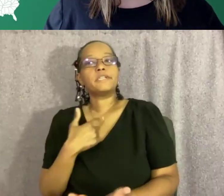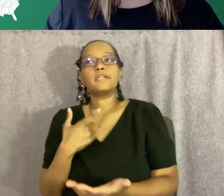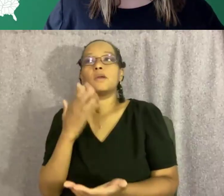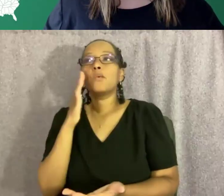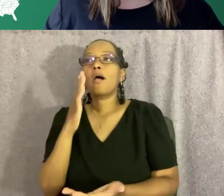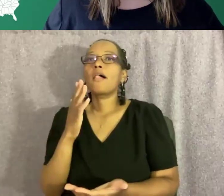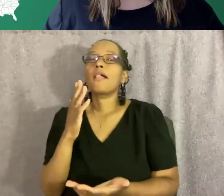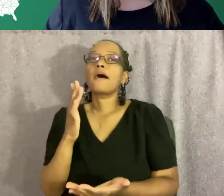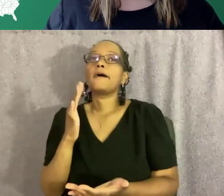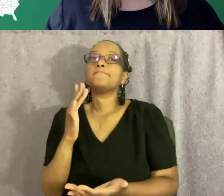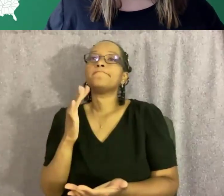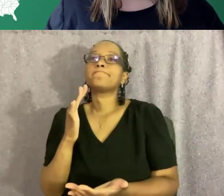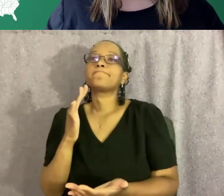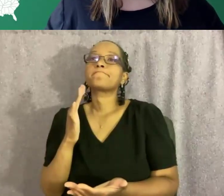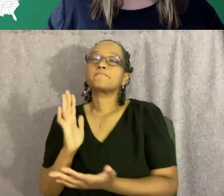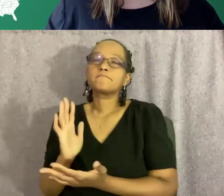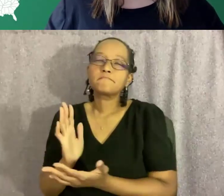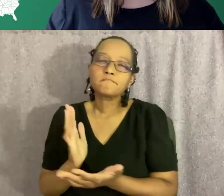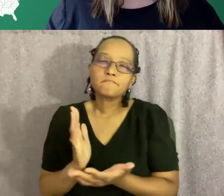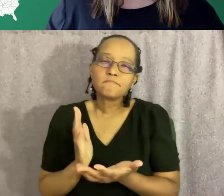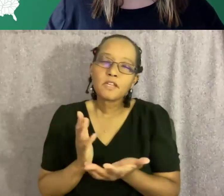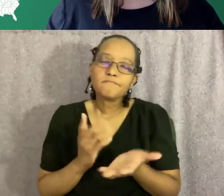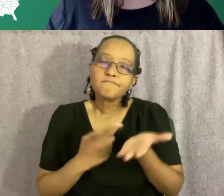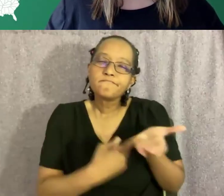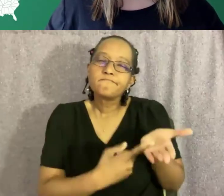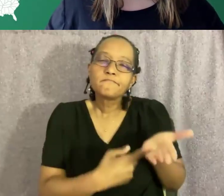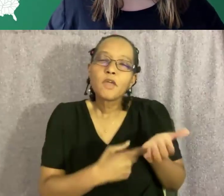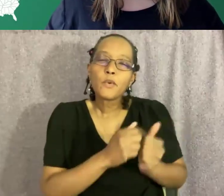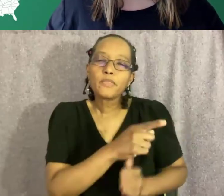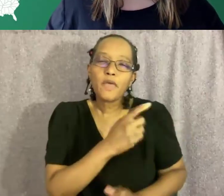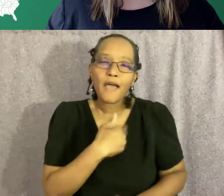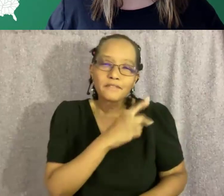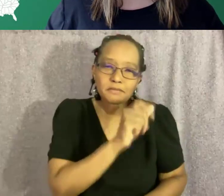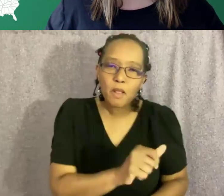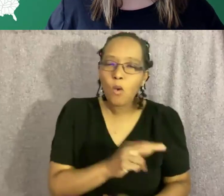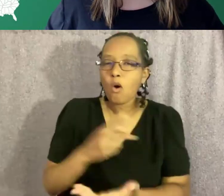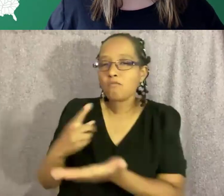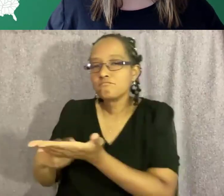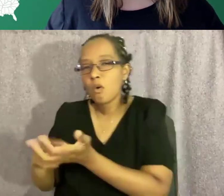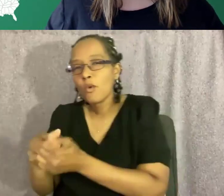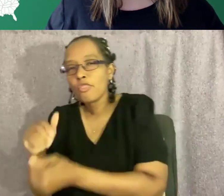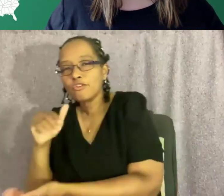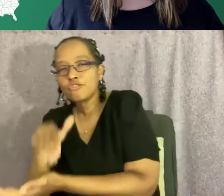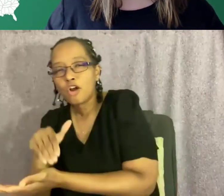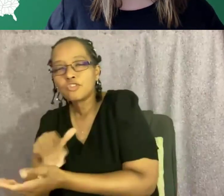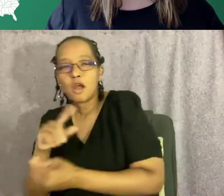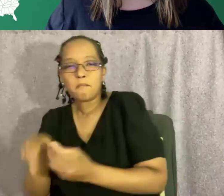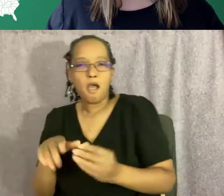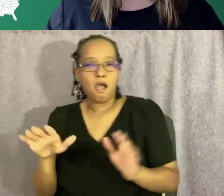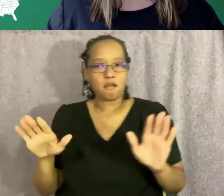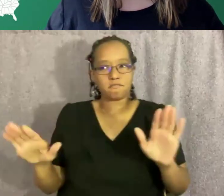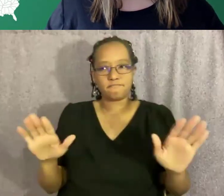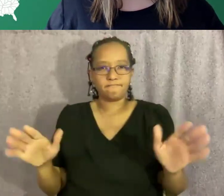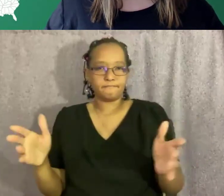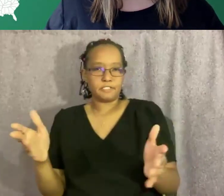to people with disabilities or providers about those interactions when you're trying to